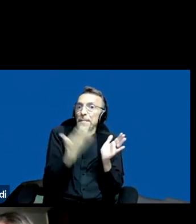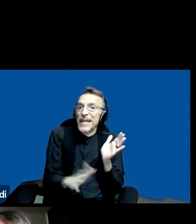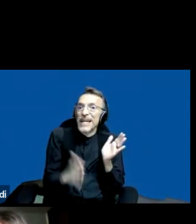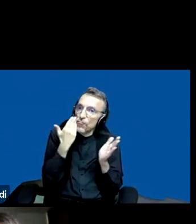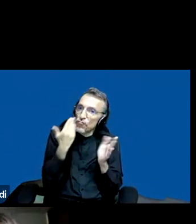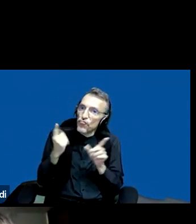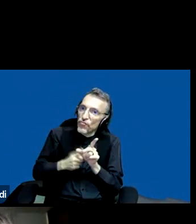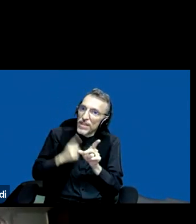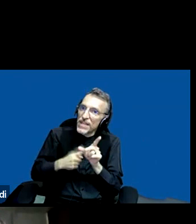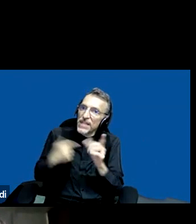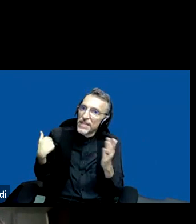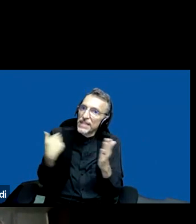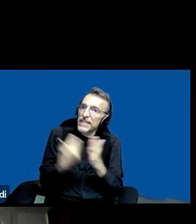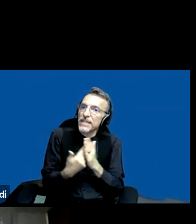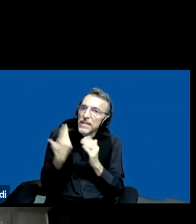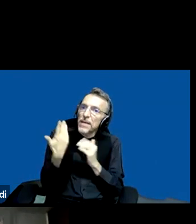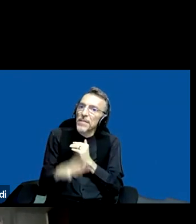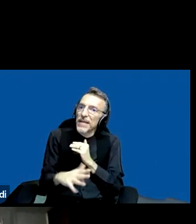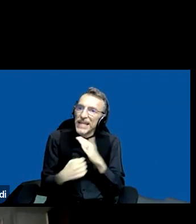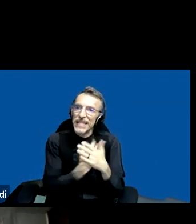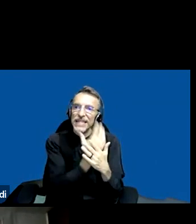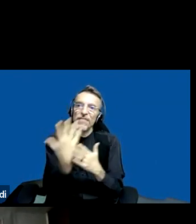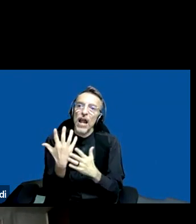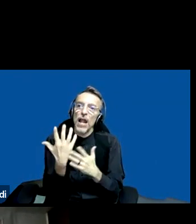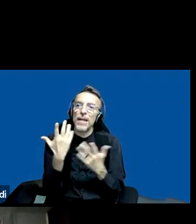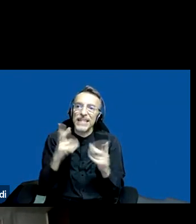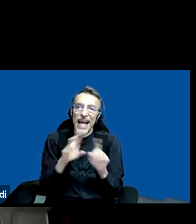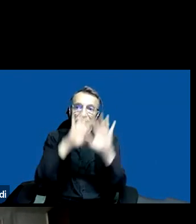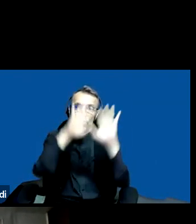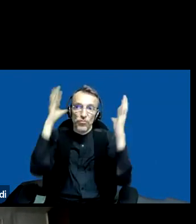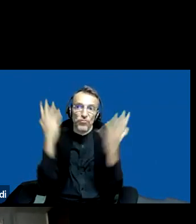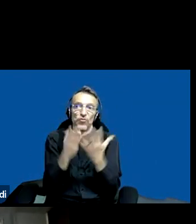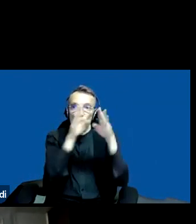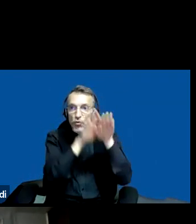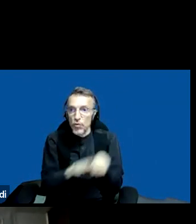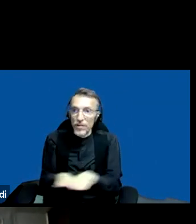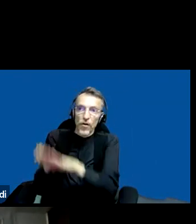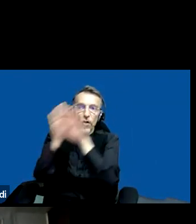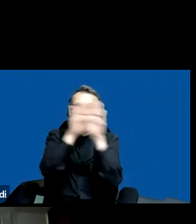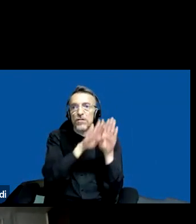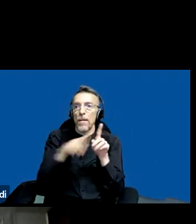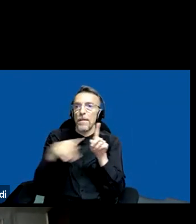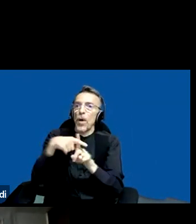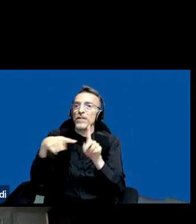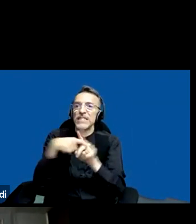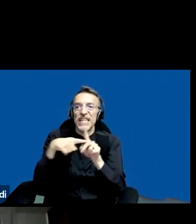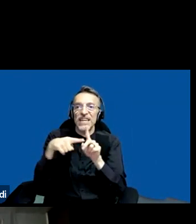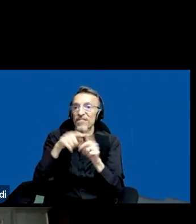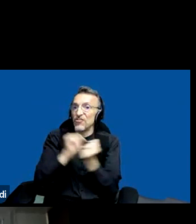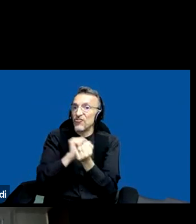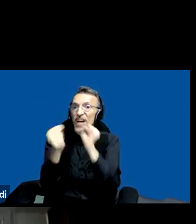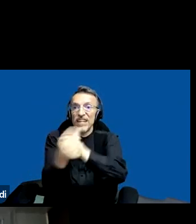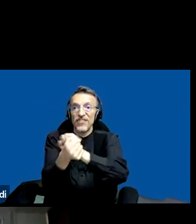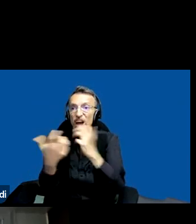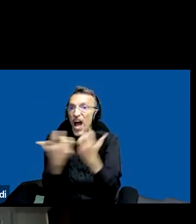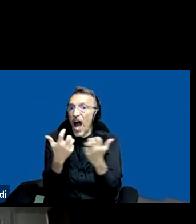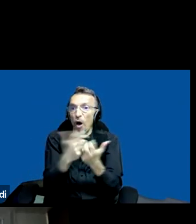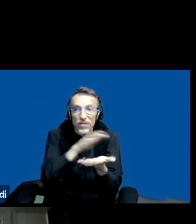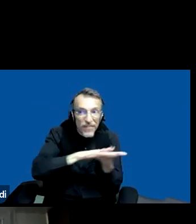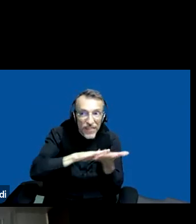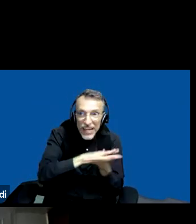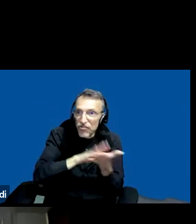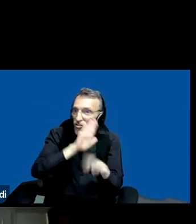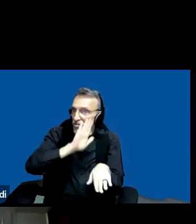already tried to see development as universal. It's positive change, however you debate that, however you define it,